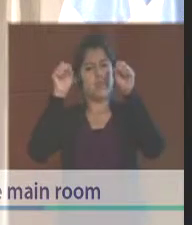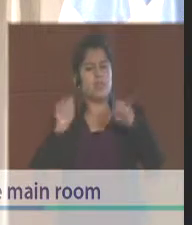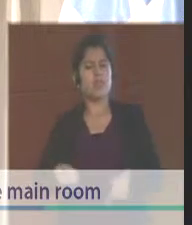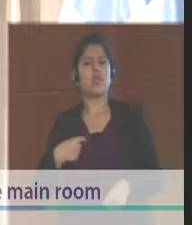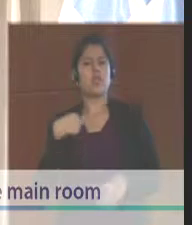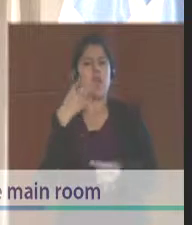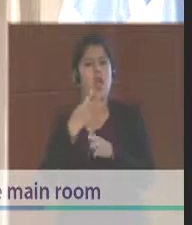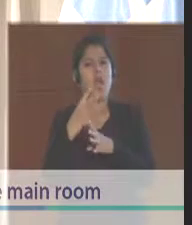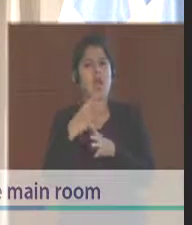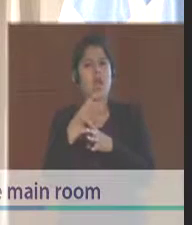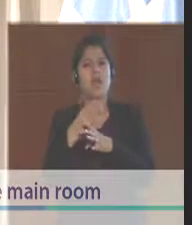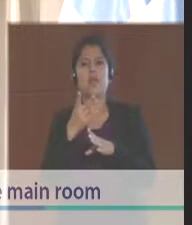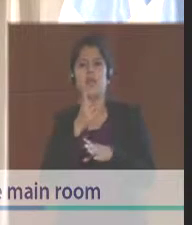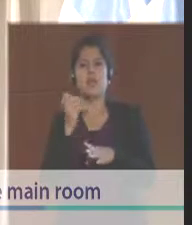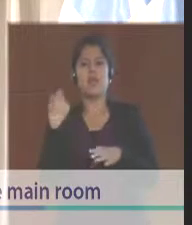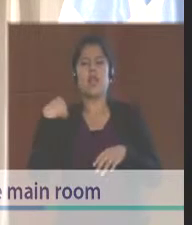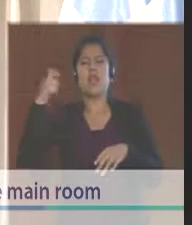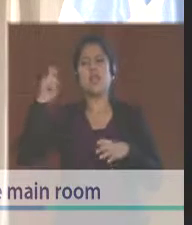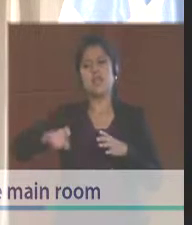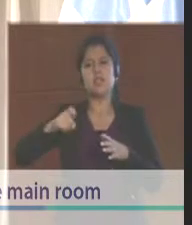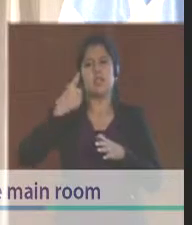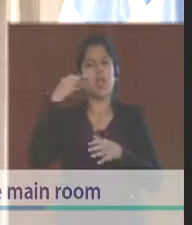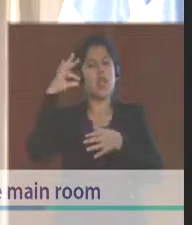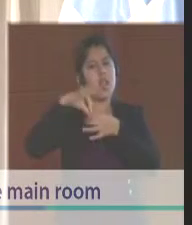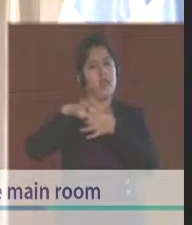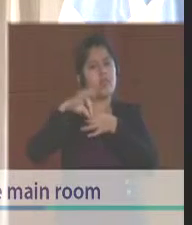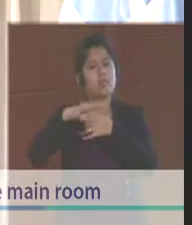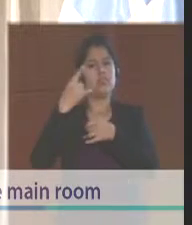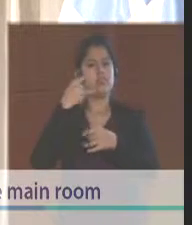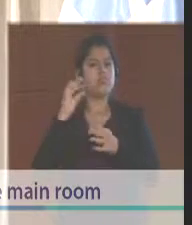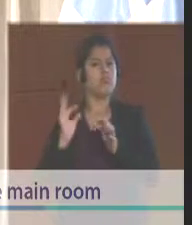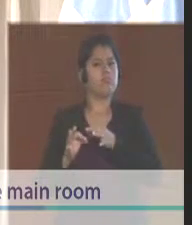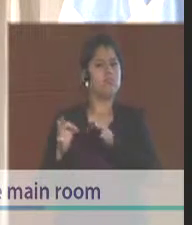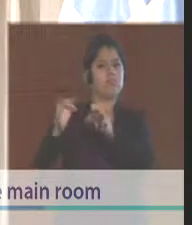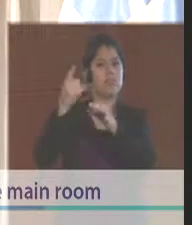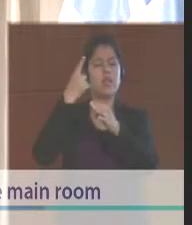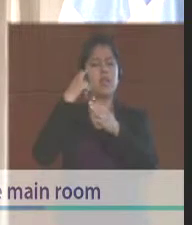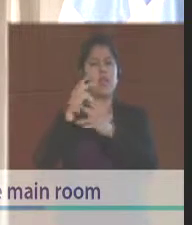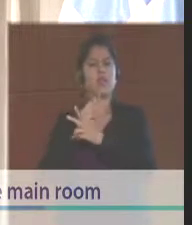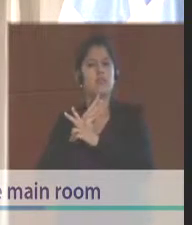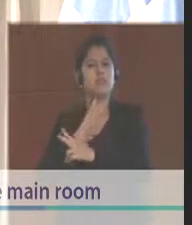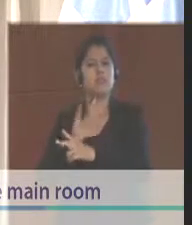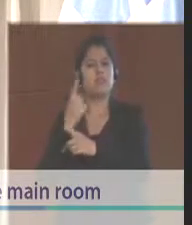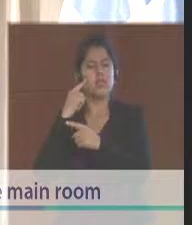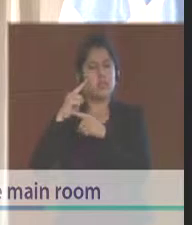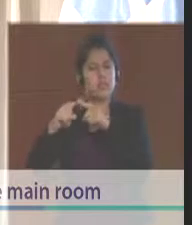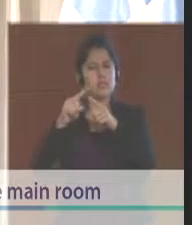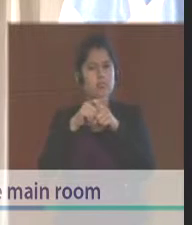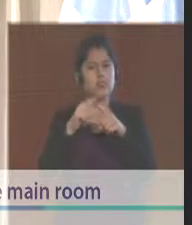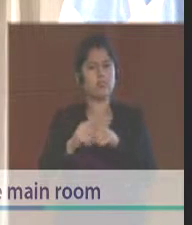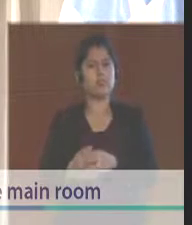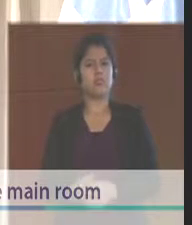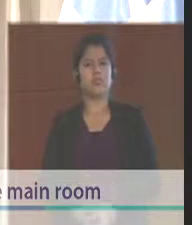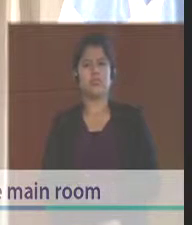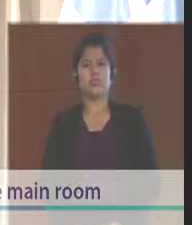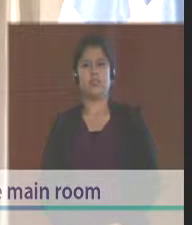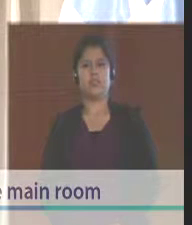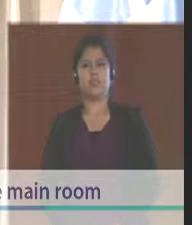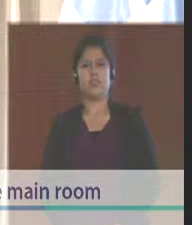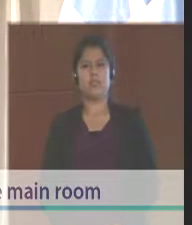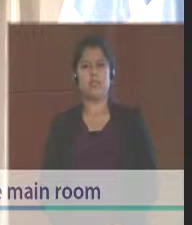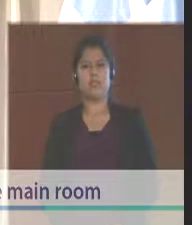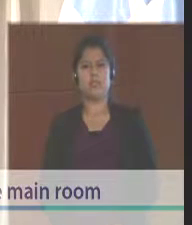We could also discuss the need to supply infrastructure for prevention and mitigation.